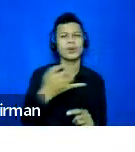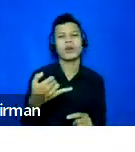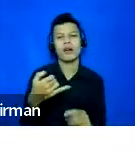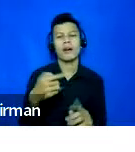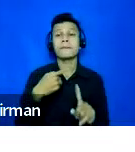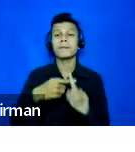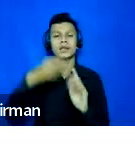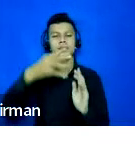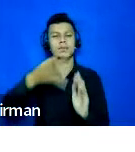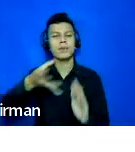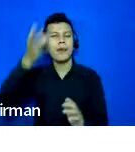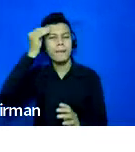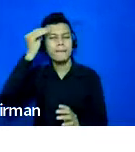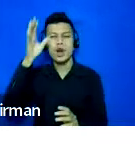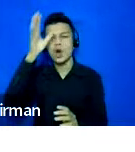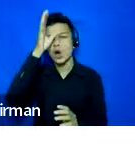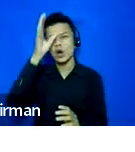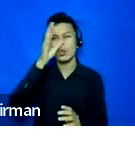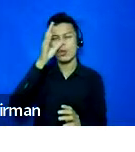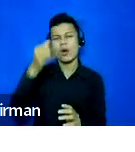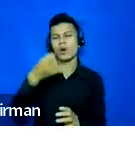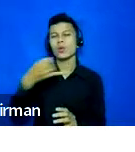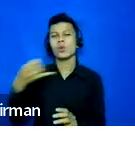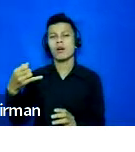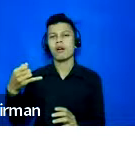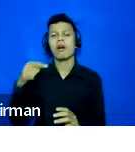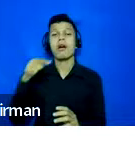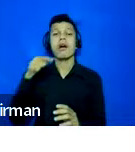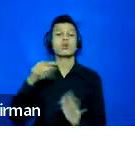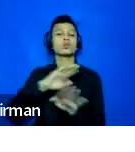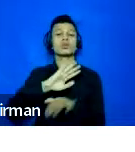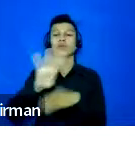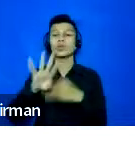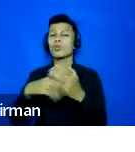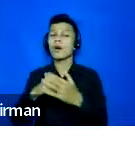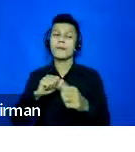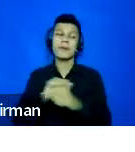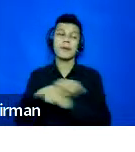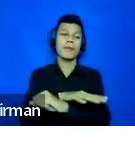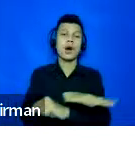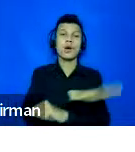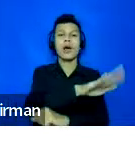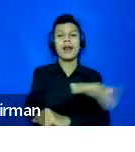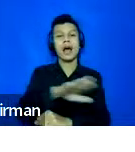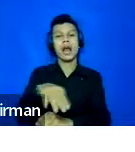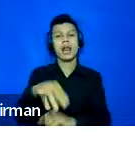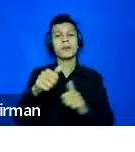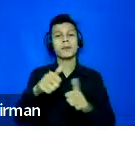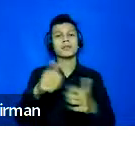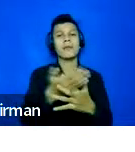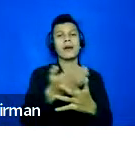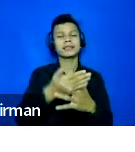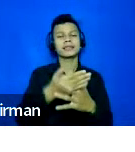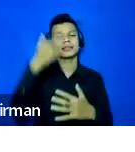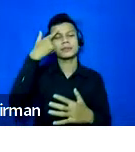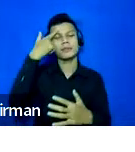parents. And these all affect children's ability to access the learning pathways of the Ministry of